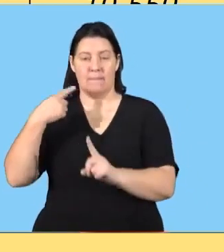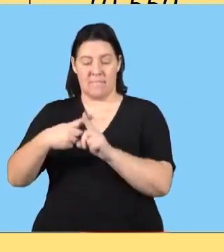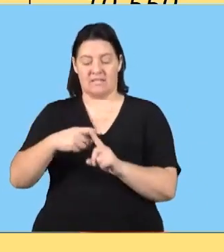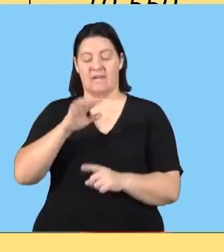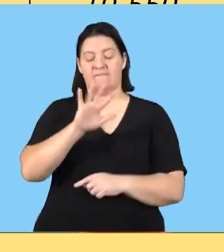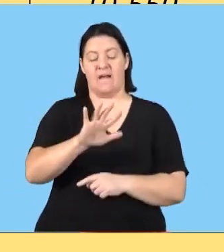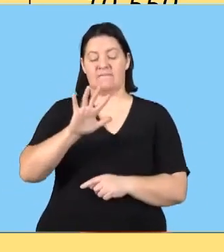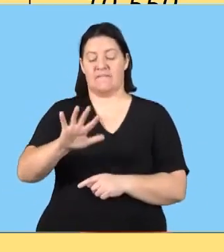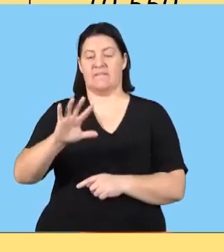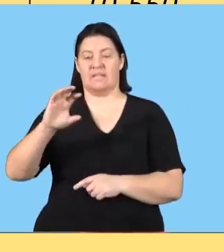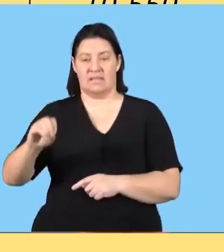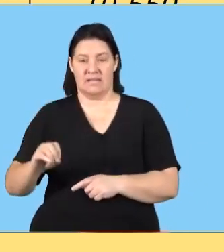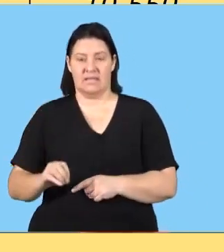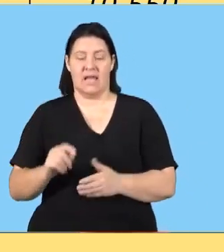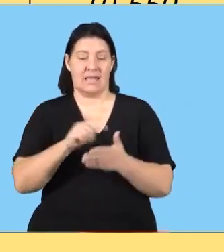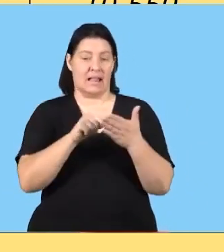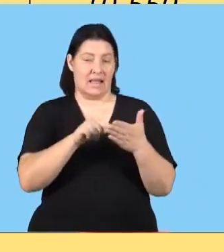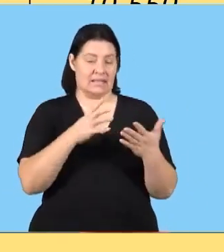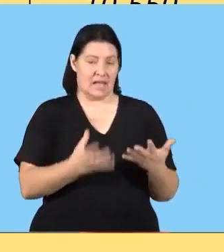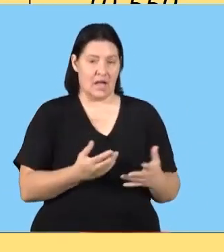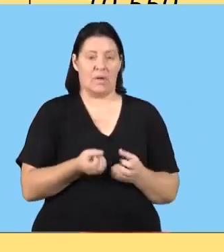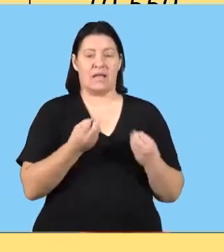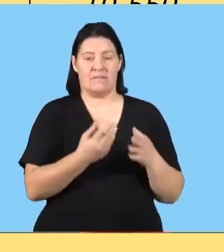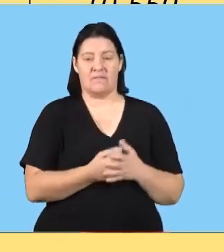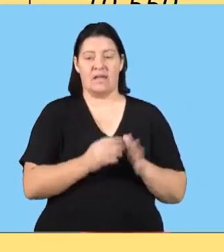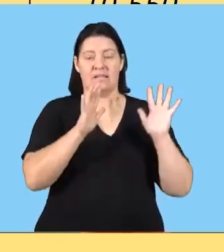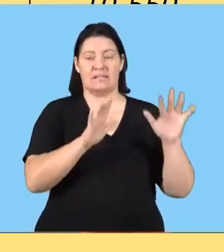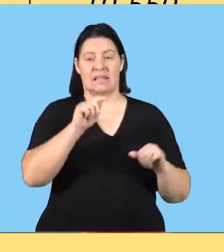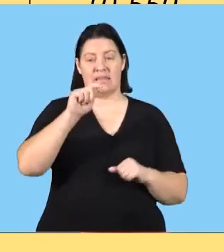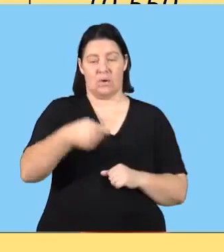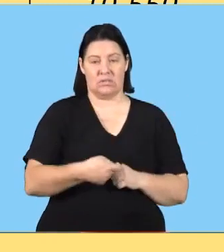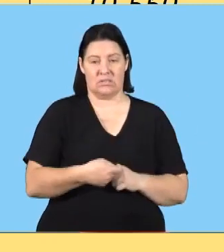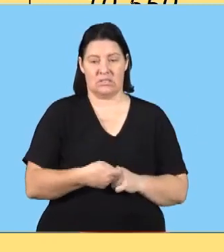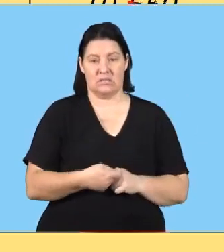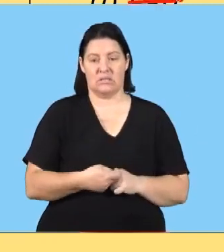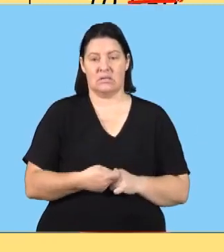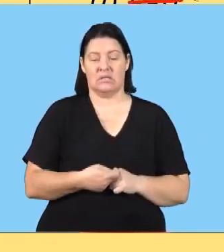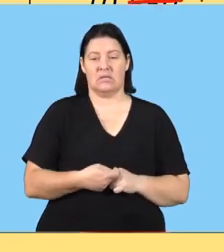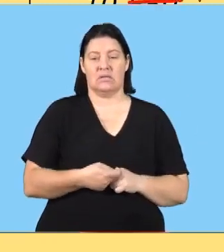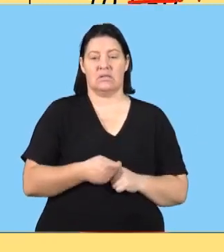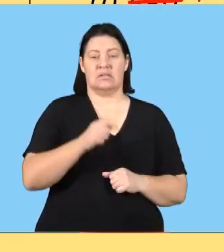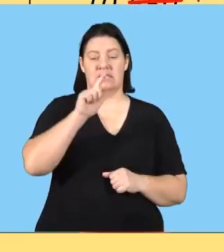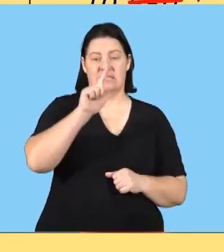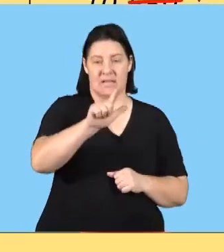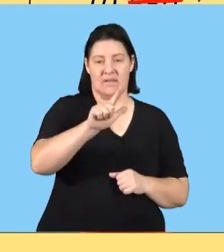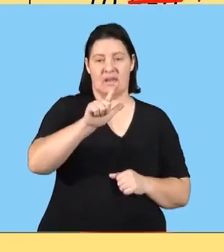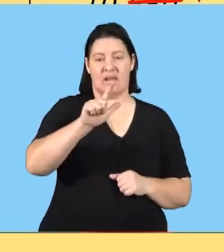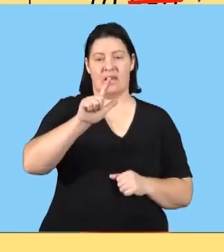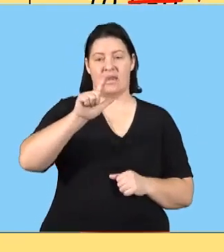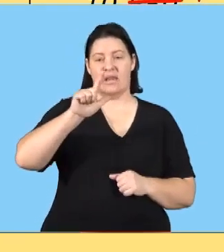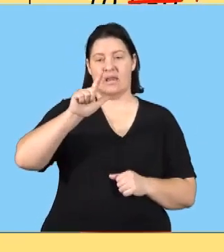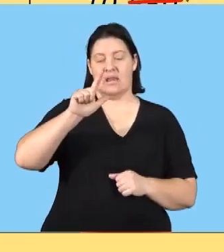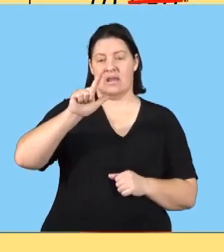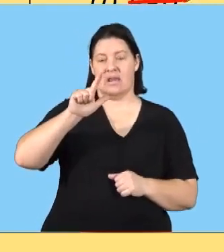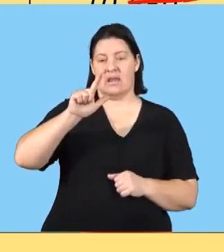10,200 plus 550. If you take your calculator, it should give you 10,000. not 550,